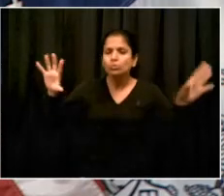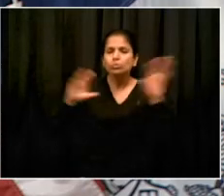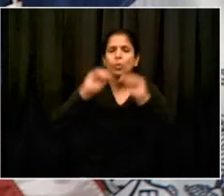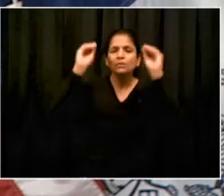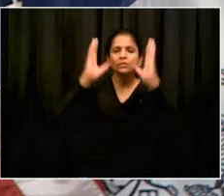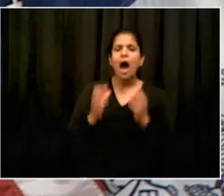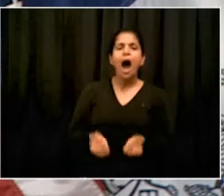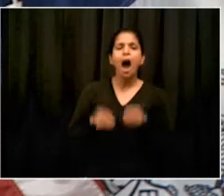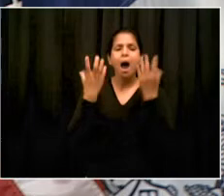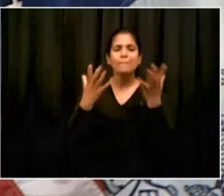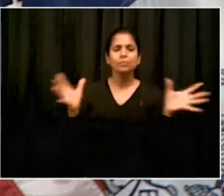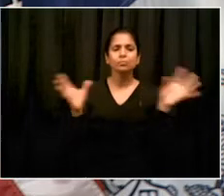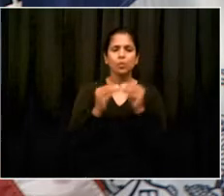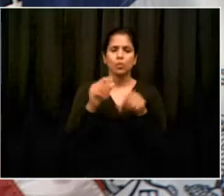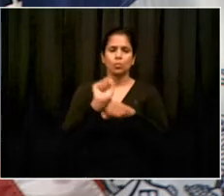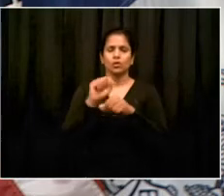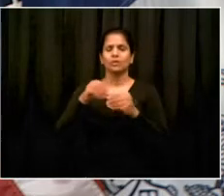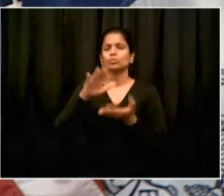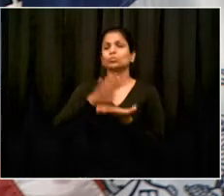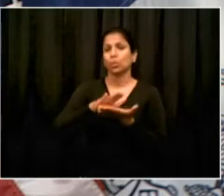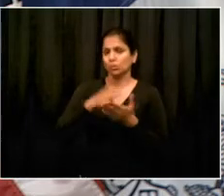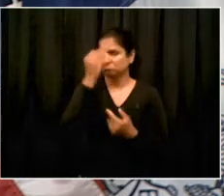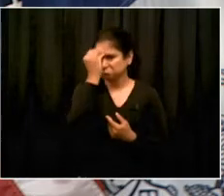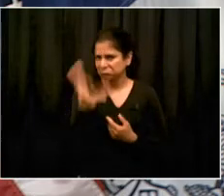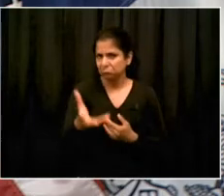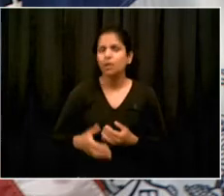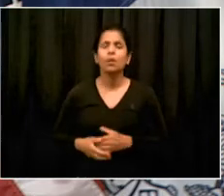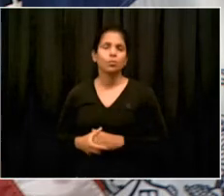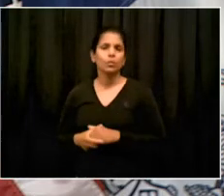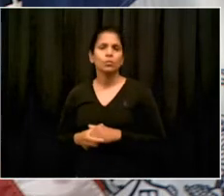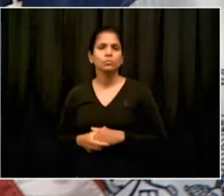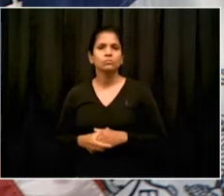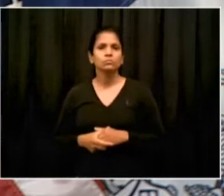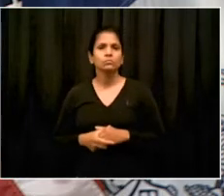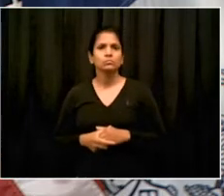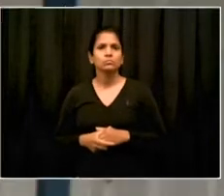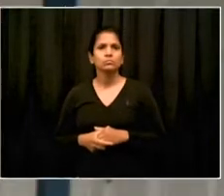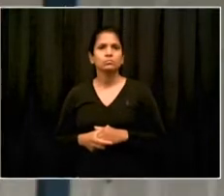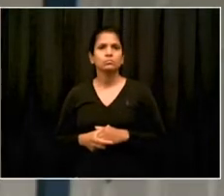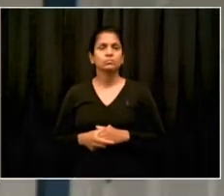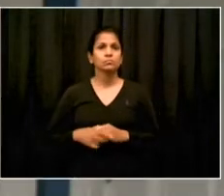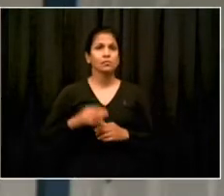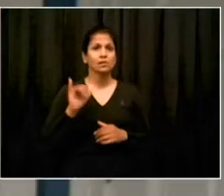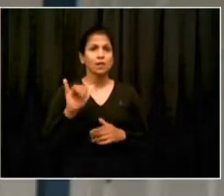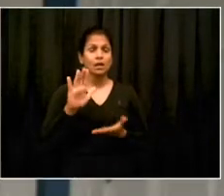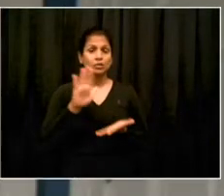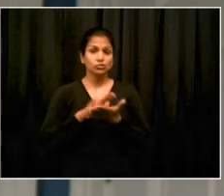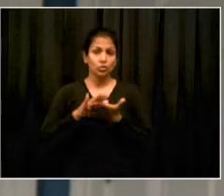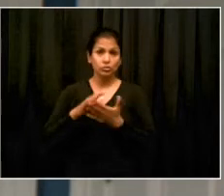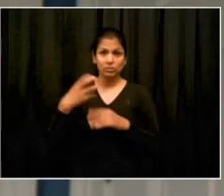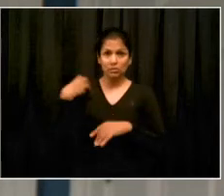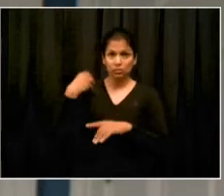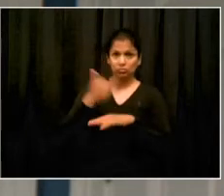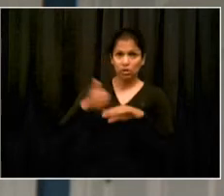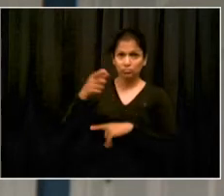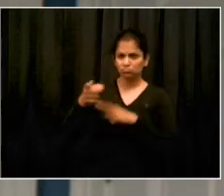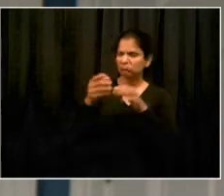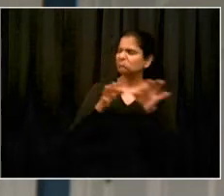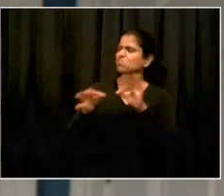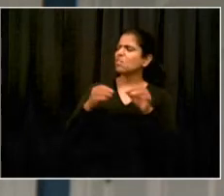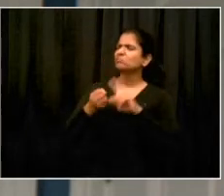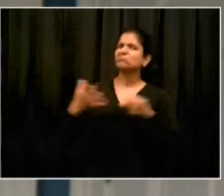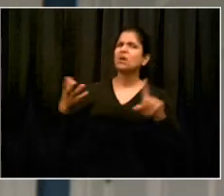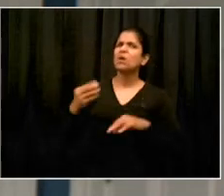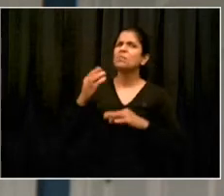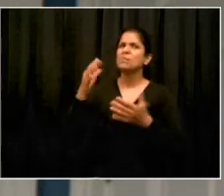every year. Chancellor, to the question of schools saying that they have to go all remote, could you clarify for everyone? Thank you, Mr. Mayor.